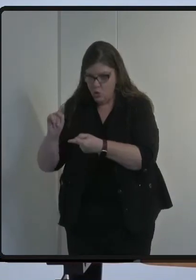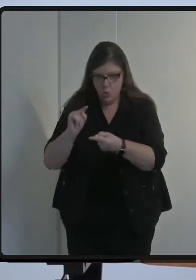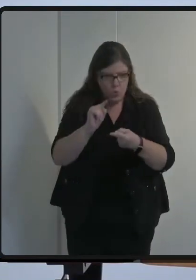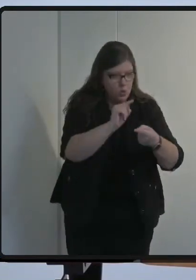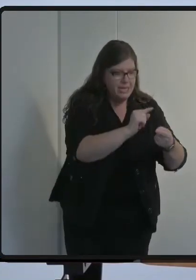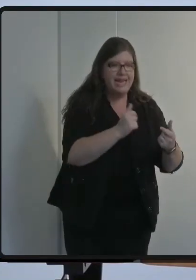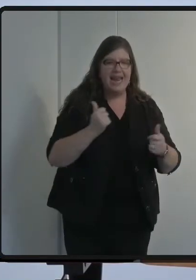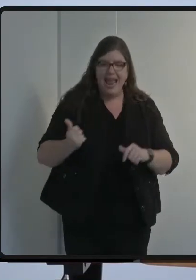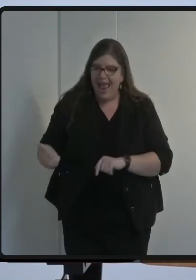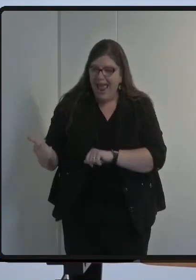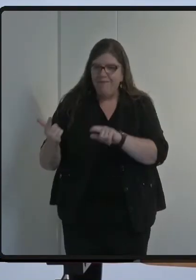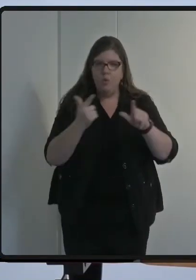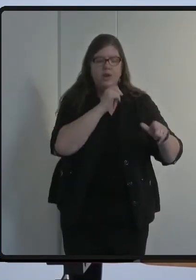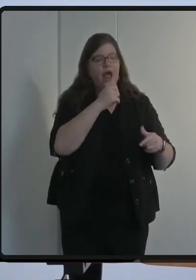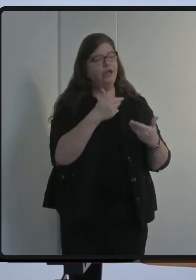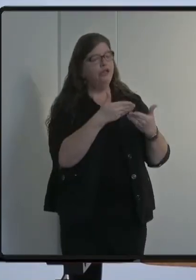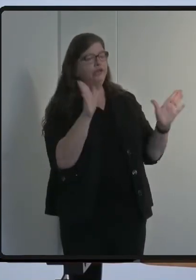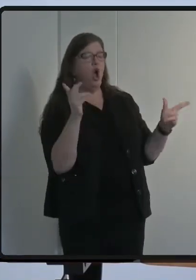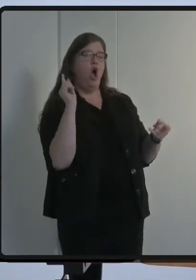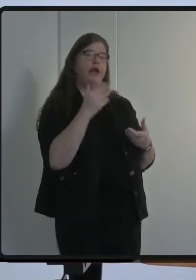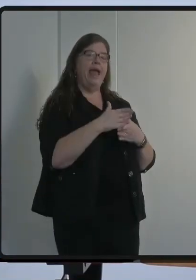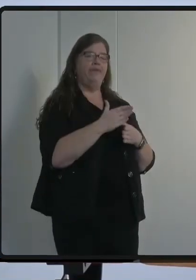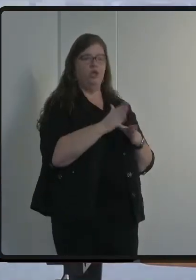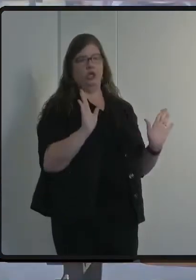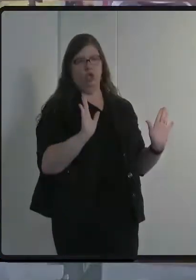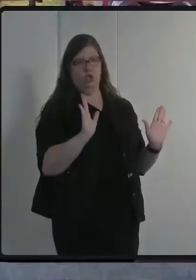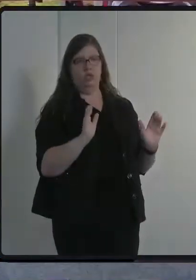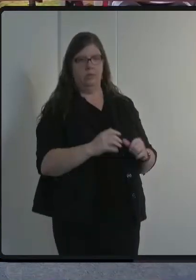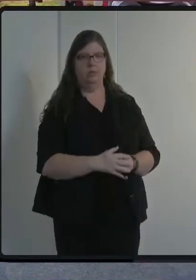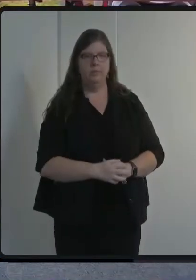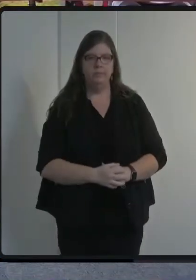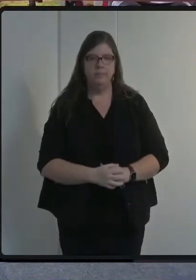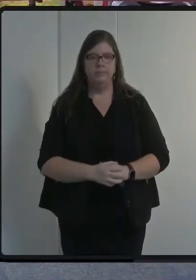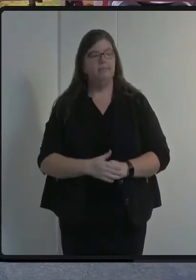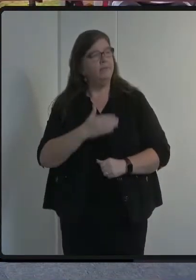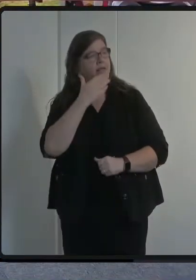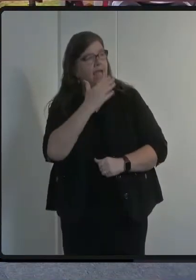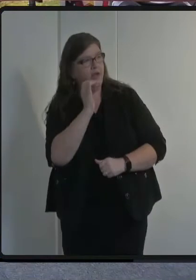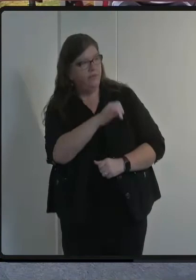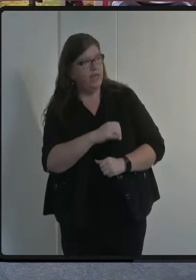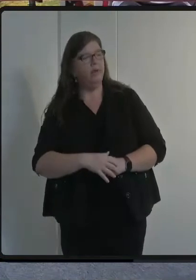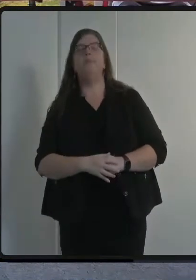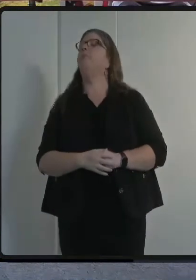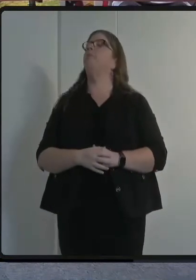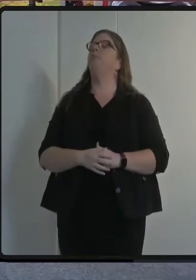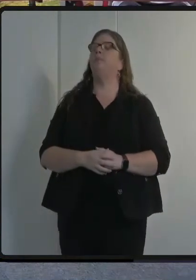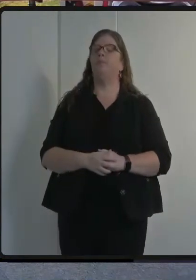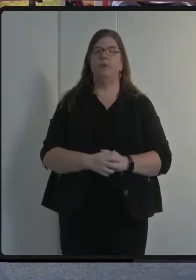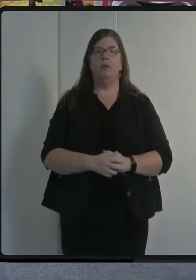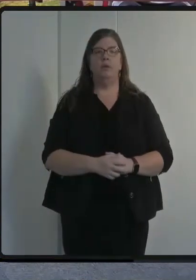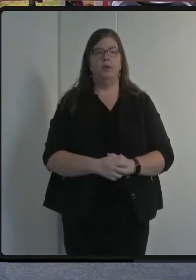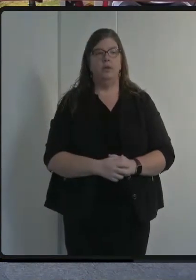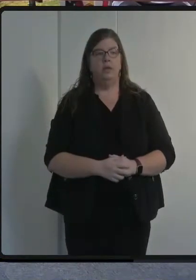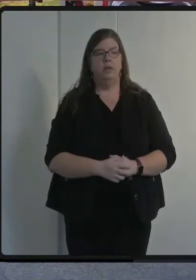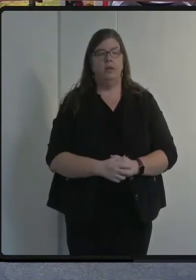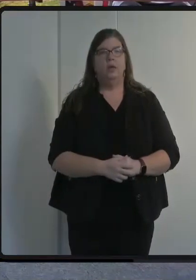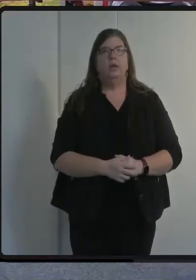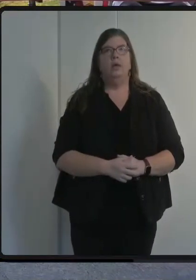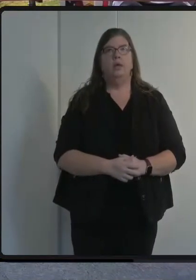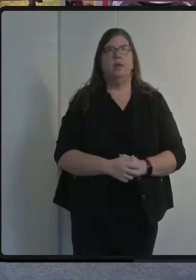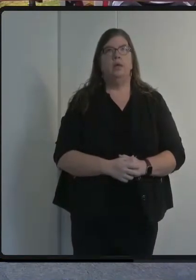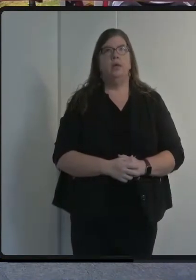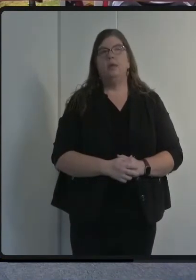just on average. Okay, thanks for that. And just